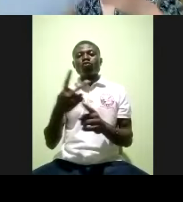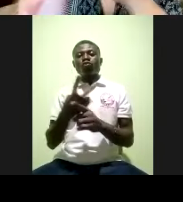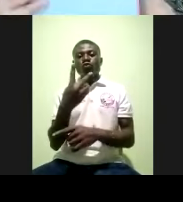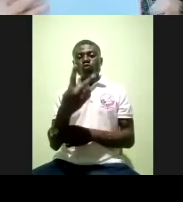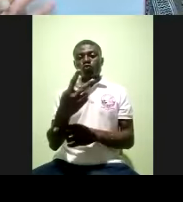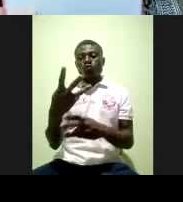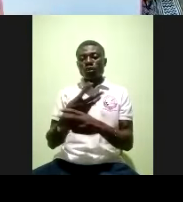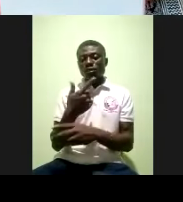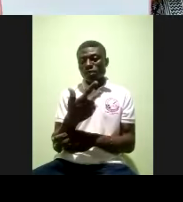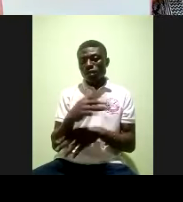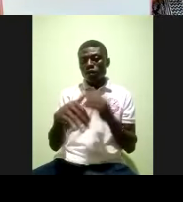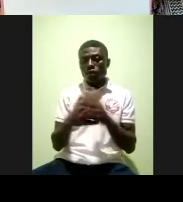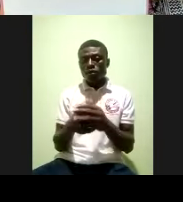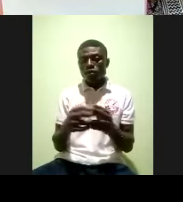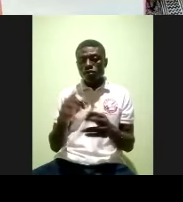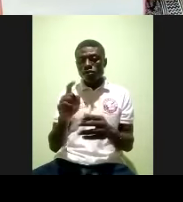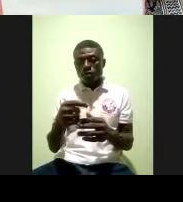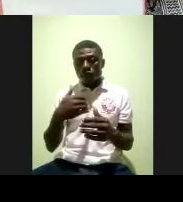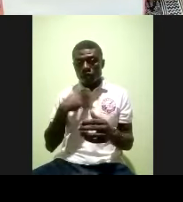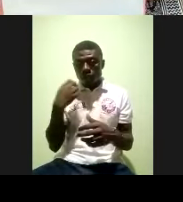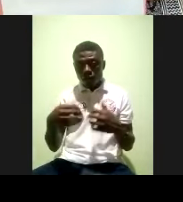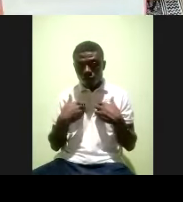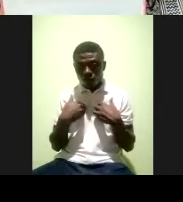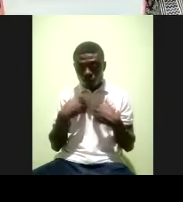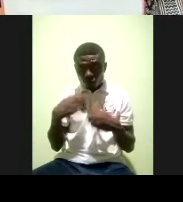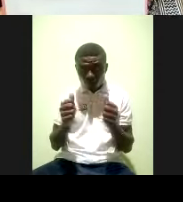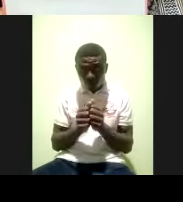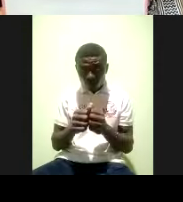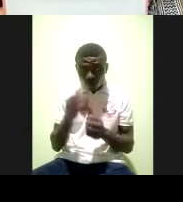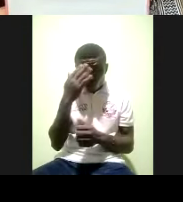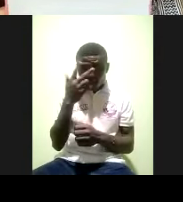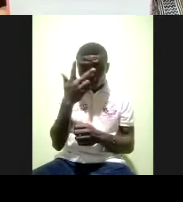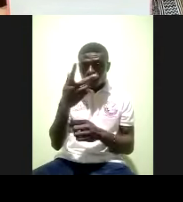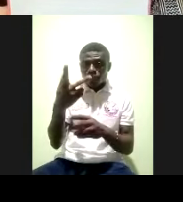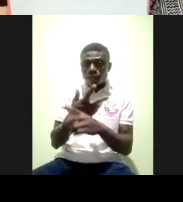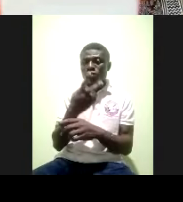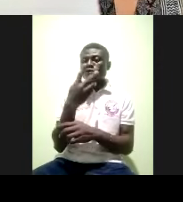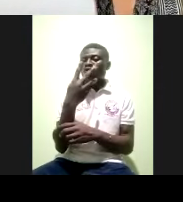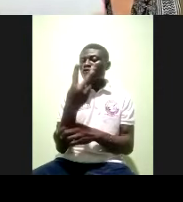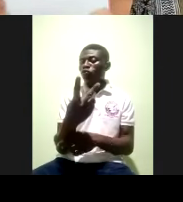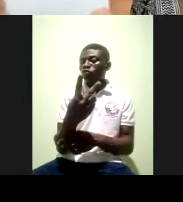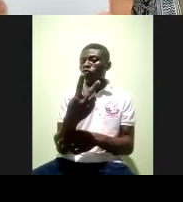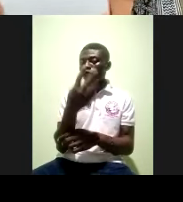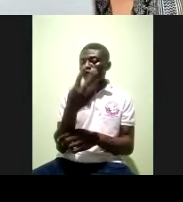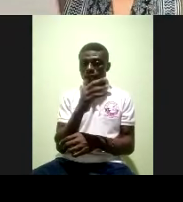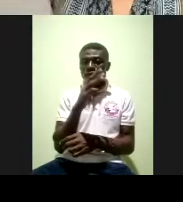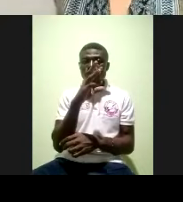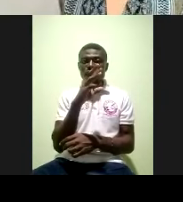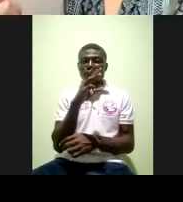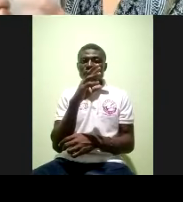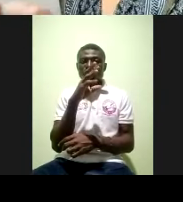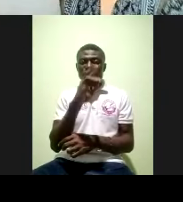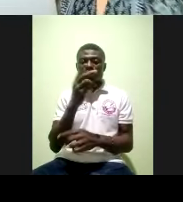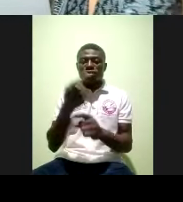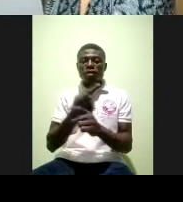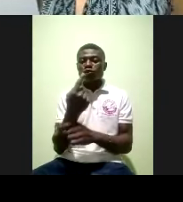So this, they might find it challenge. Why is 3 times 2 6 and 2 times 3 is also 6? So how we resolve this?